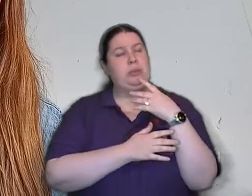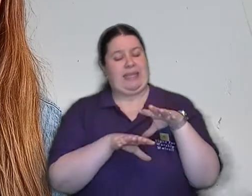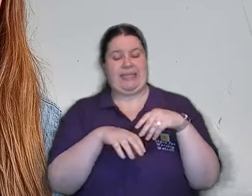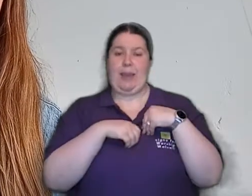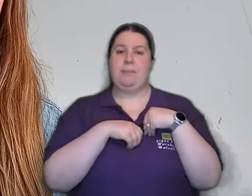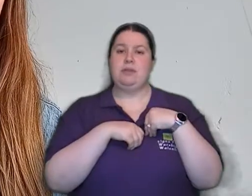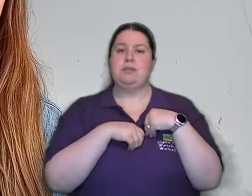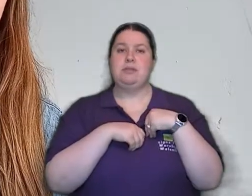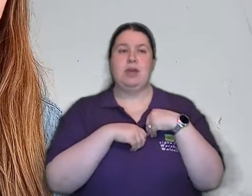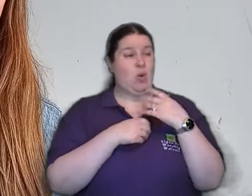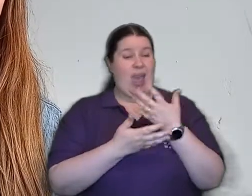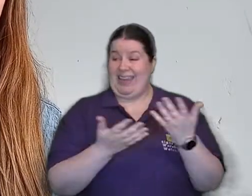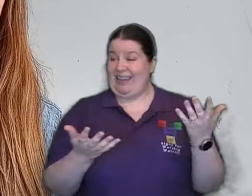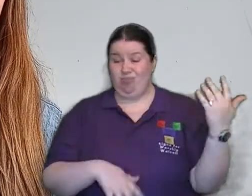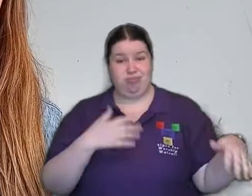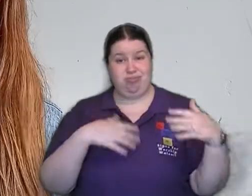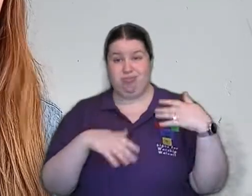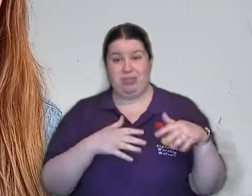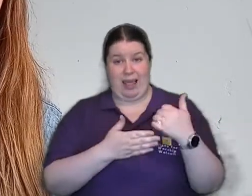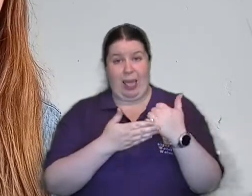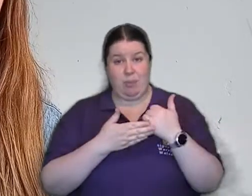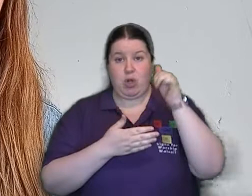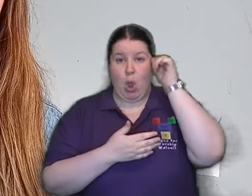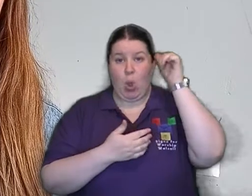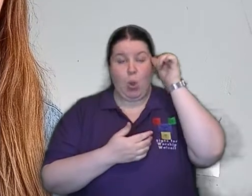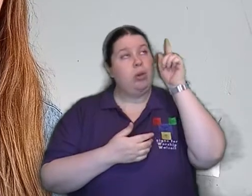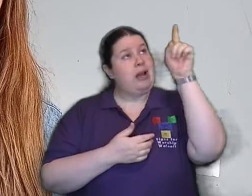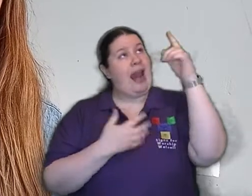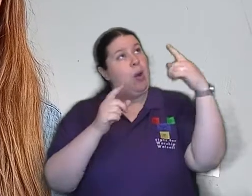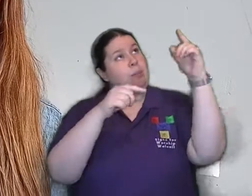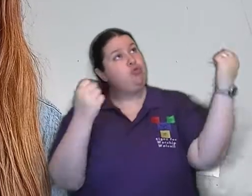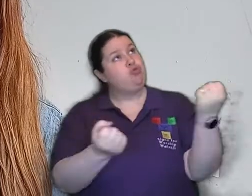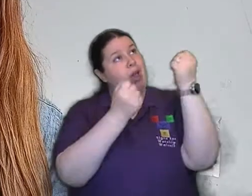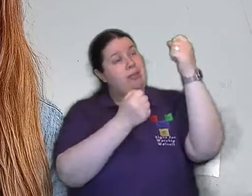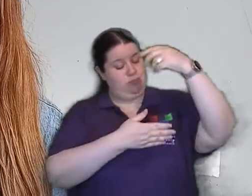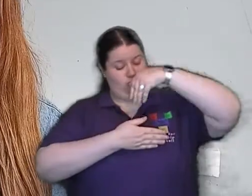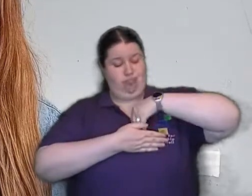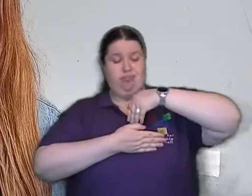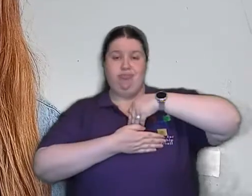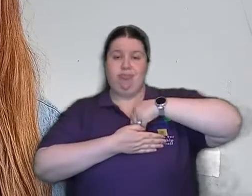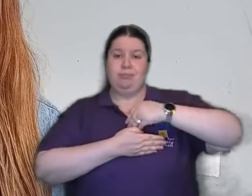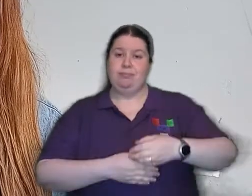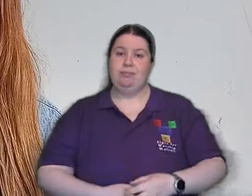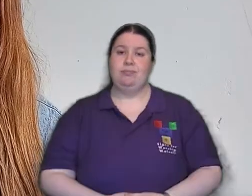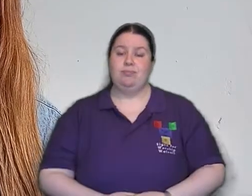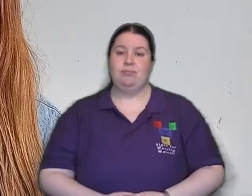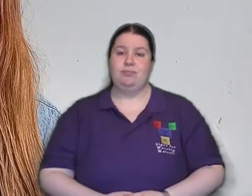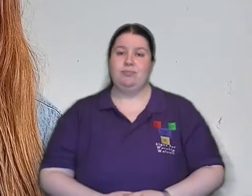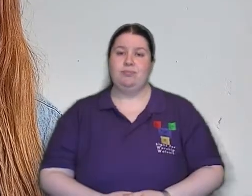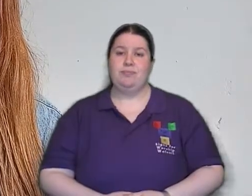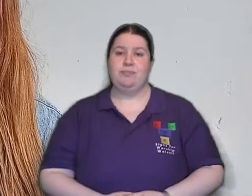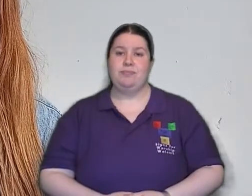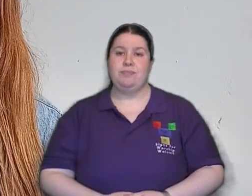maturity as we accept with joy any suffering in our lives and allow God to strengthen his character in